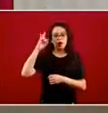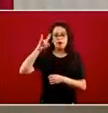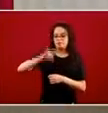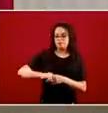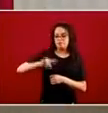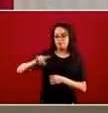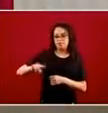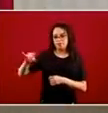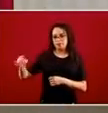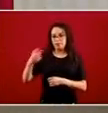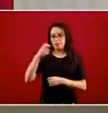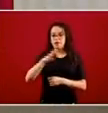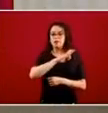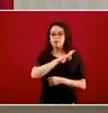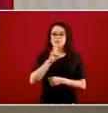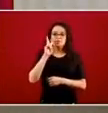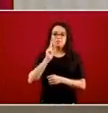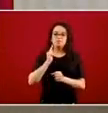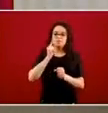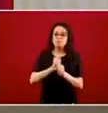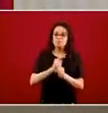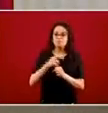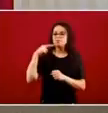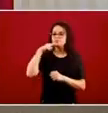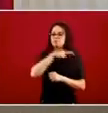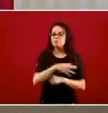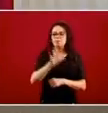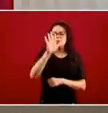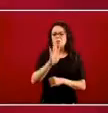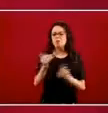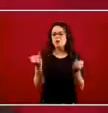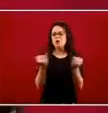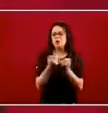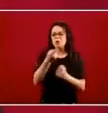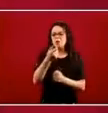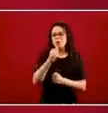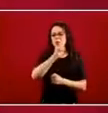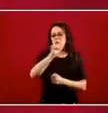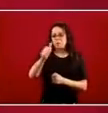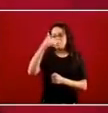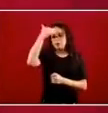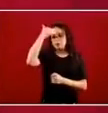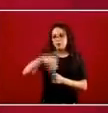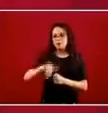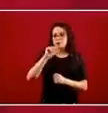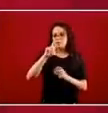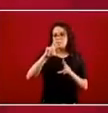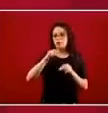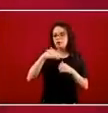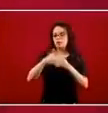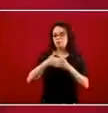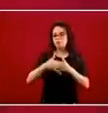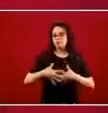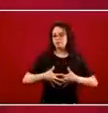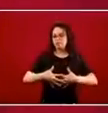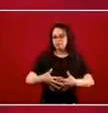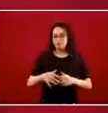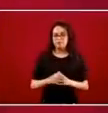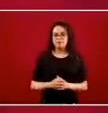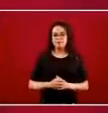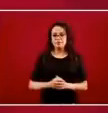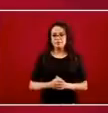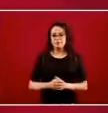happen at the patient's bedside, at the hospital, and it's just like a